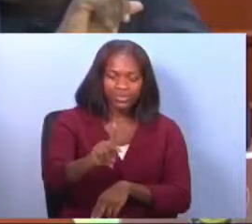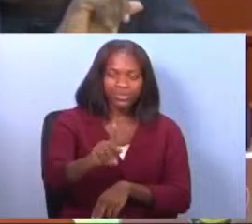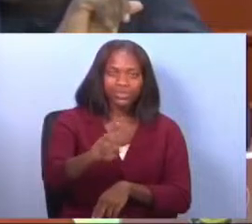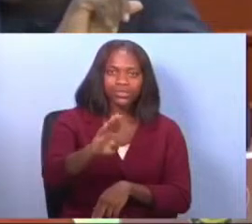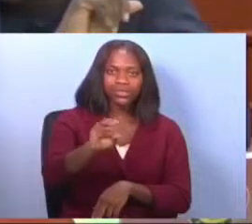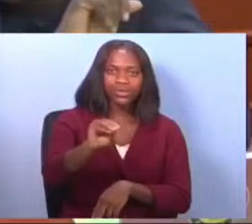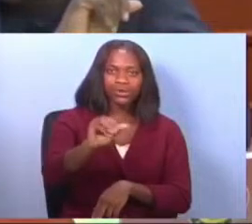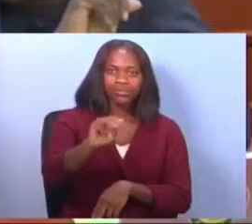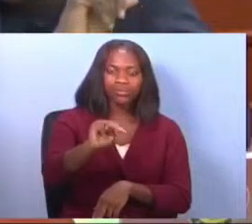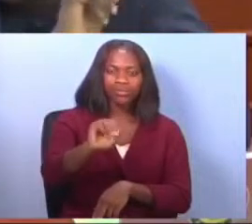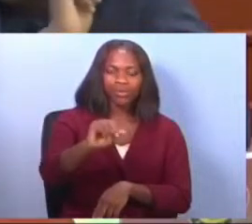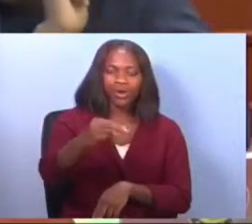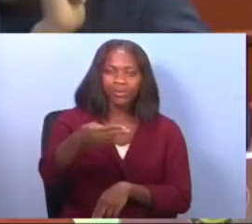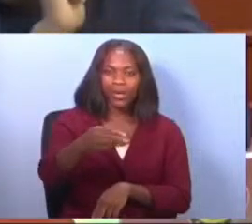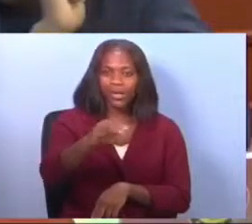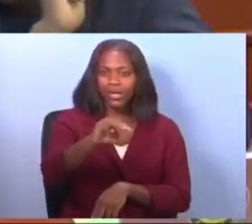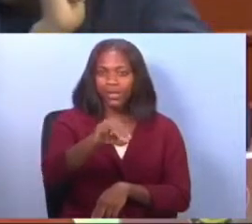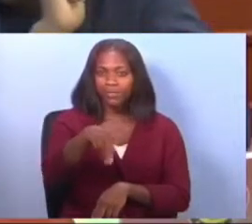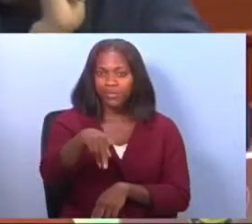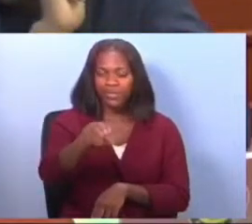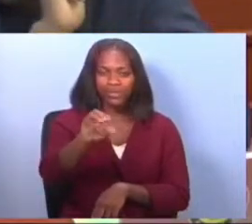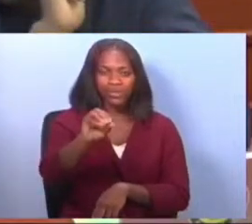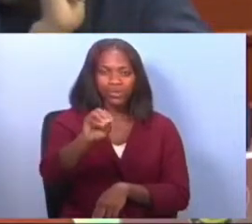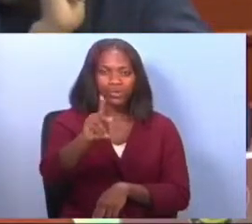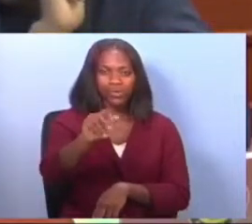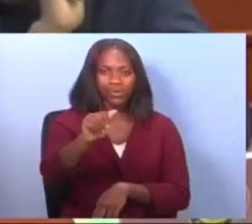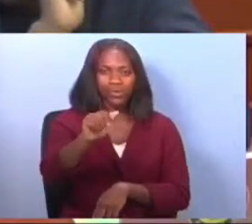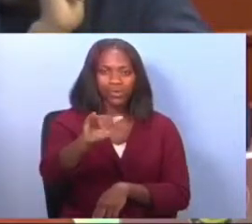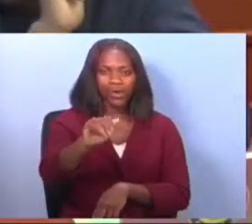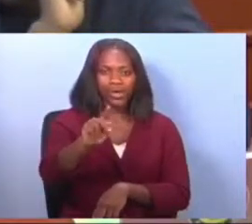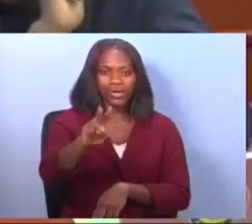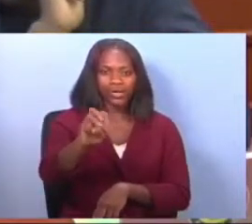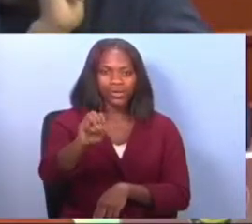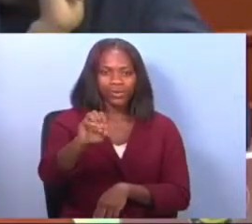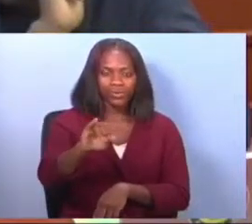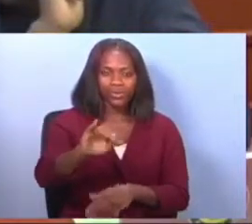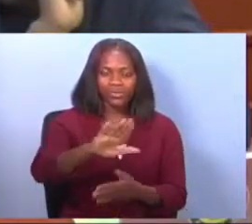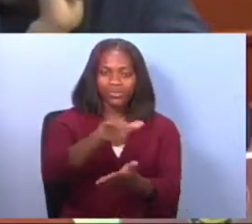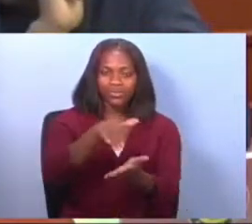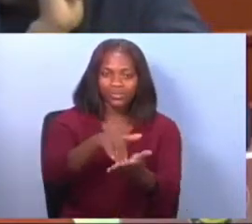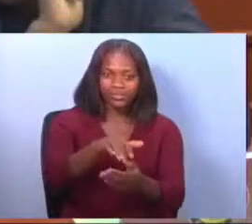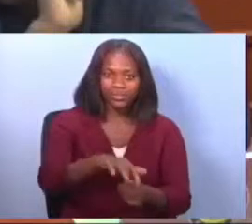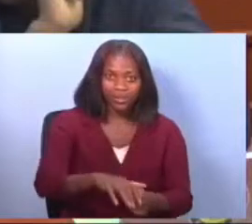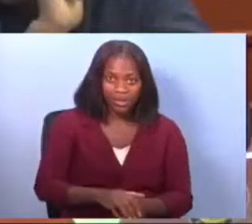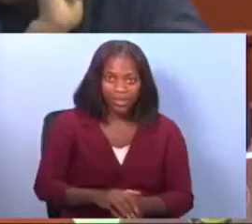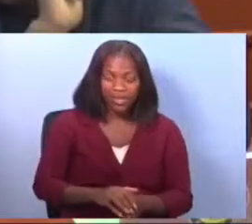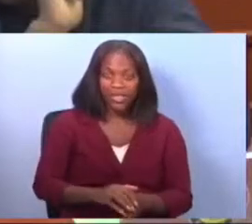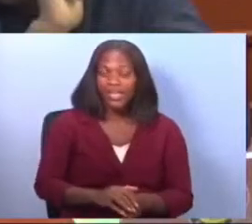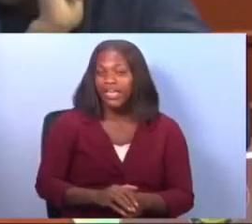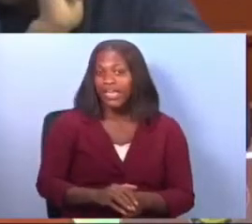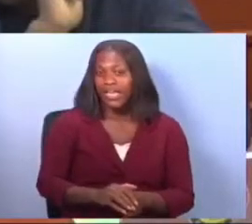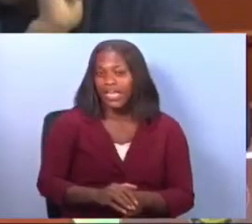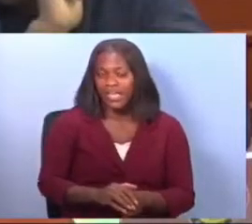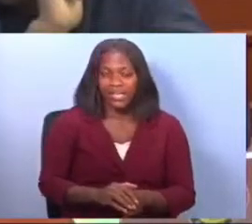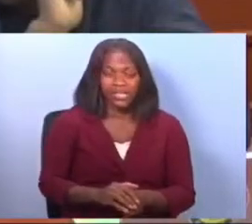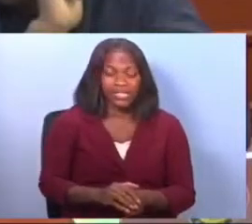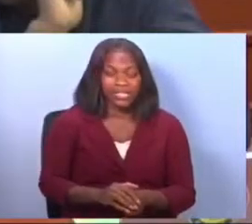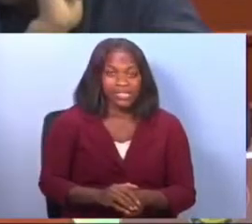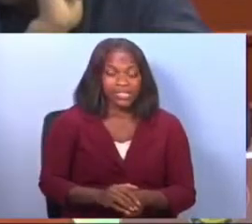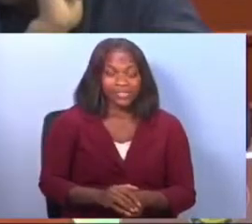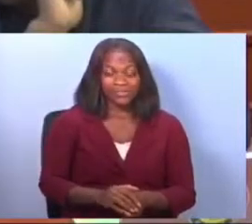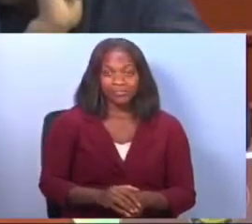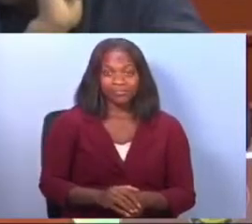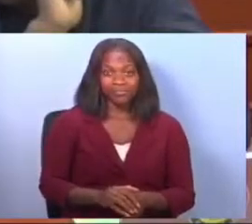of Parliament for Okaikwe Central, a respected lawyer and a 4-term Member of Parliament of this